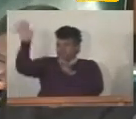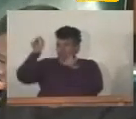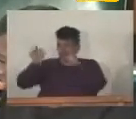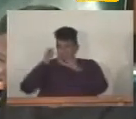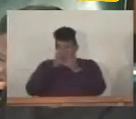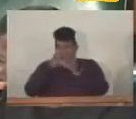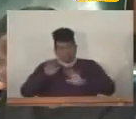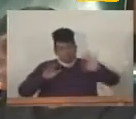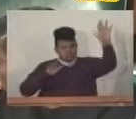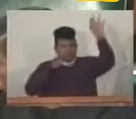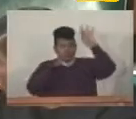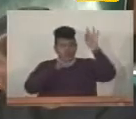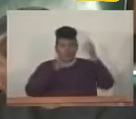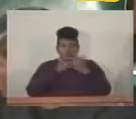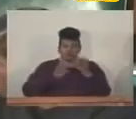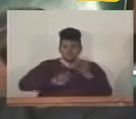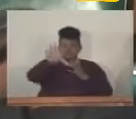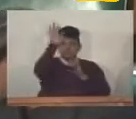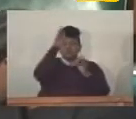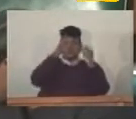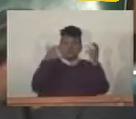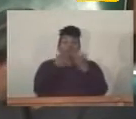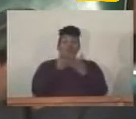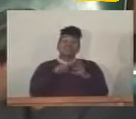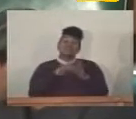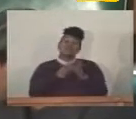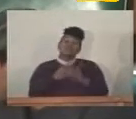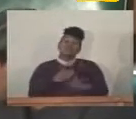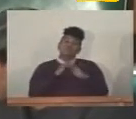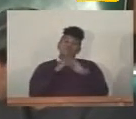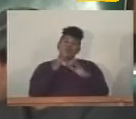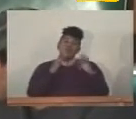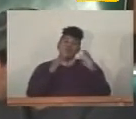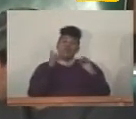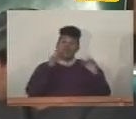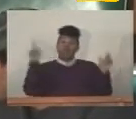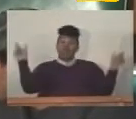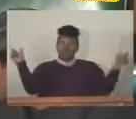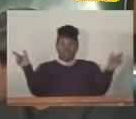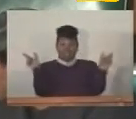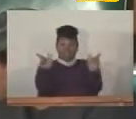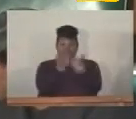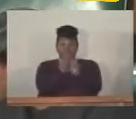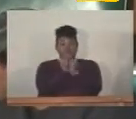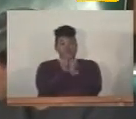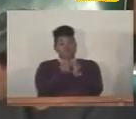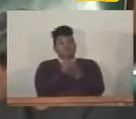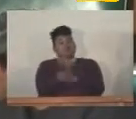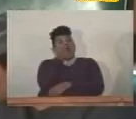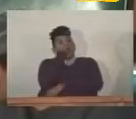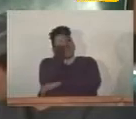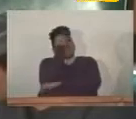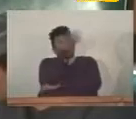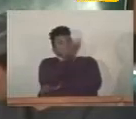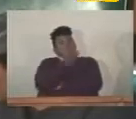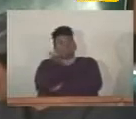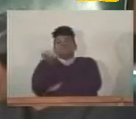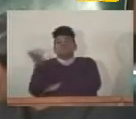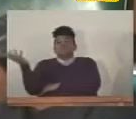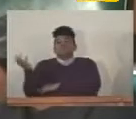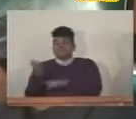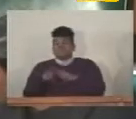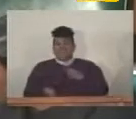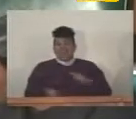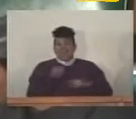President, the current state of the law as it relates to how certain matters progress through the courts is an impediment to the timely delivery of